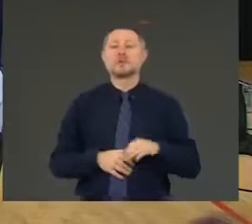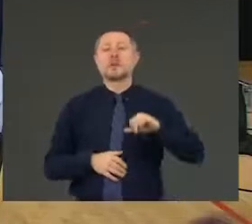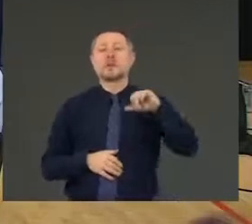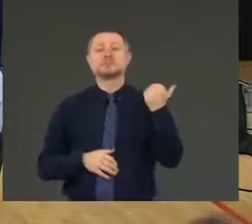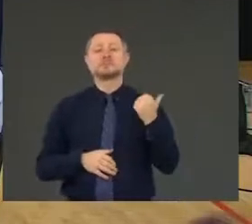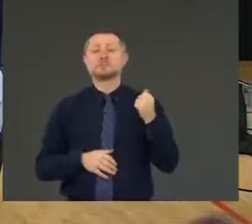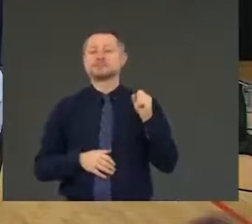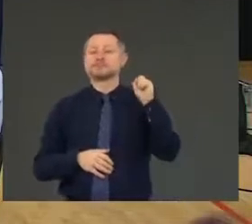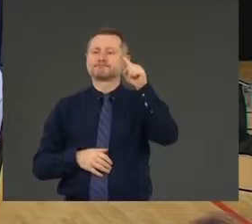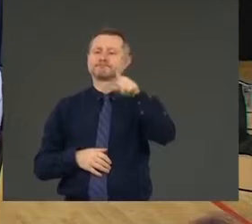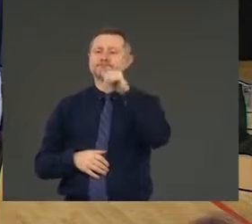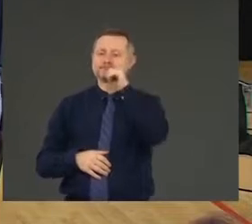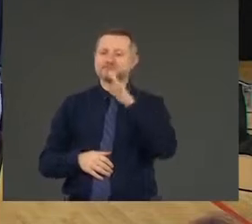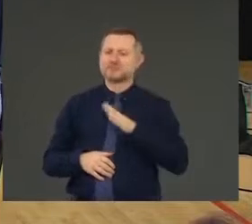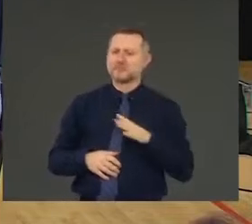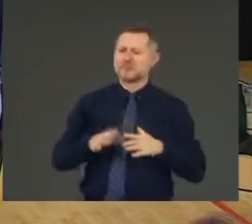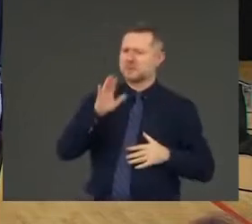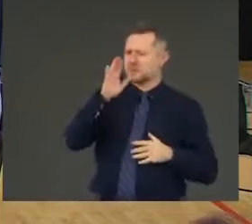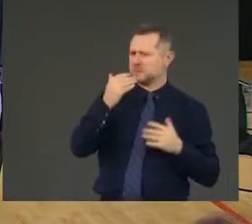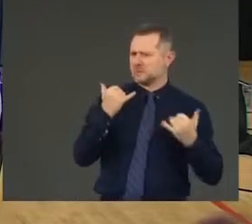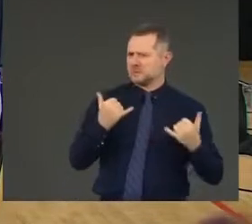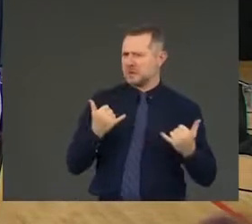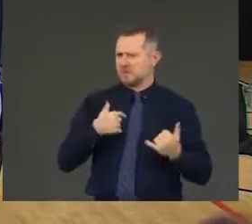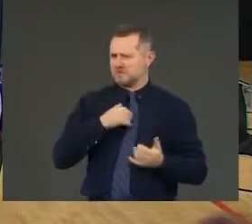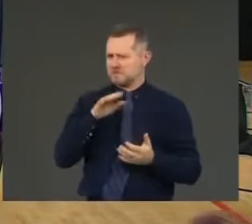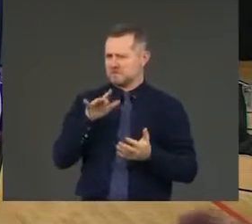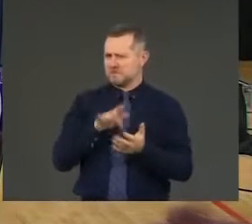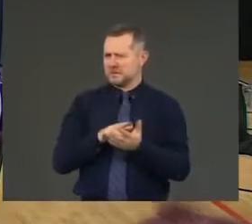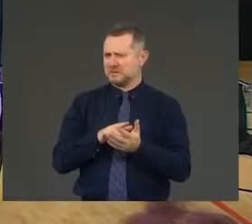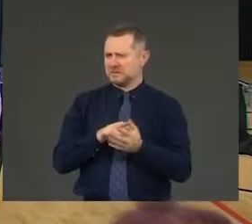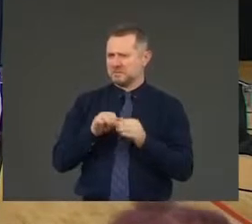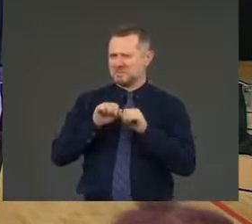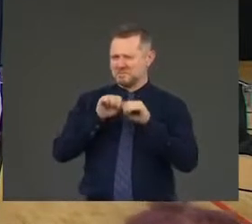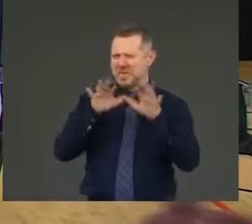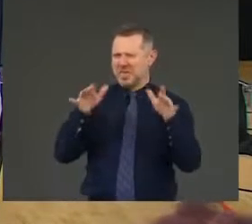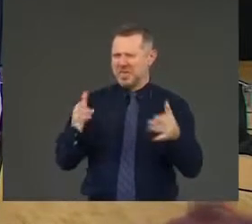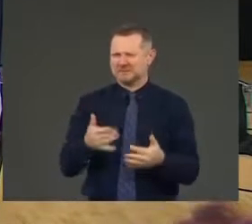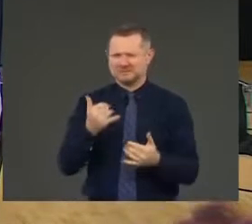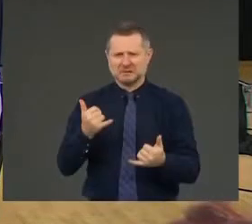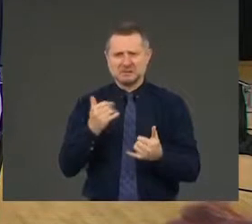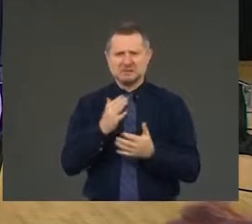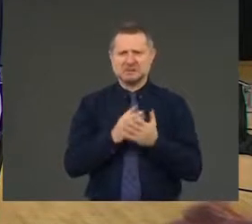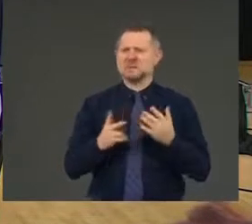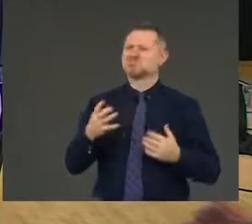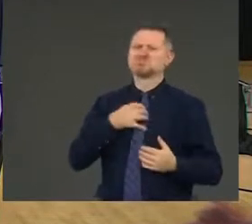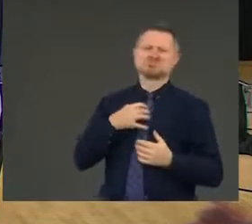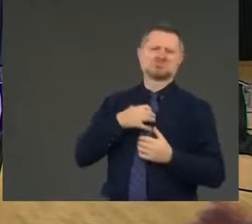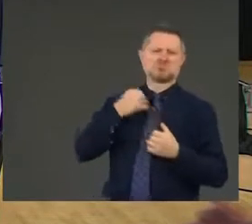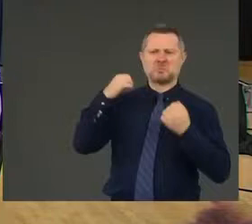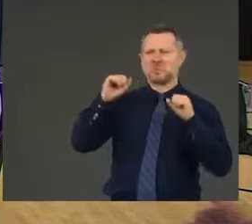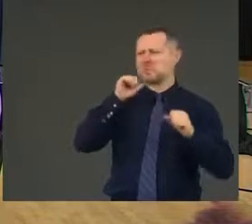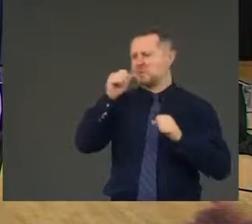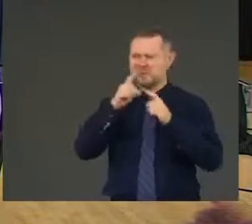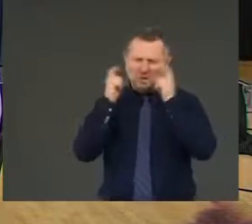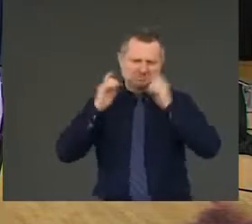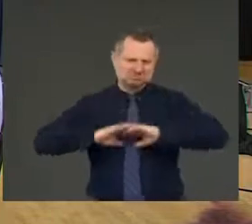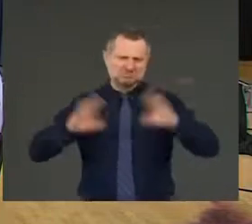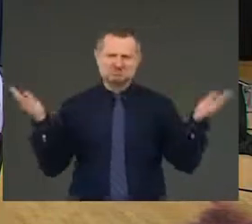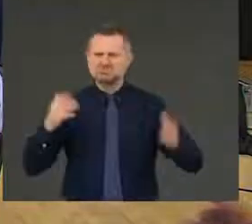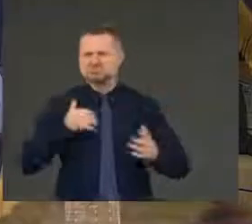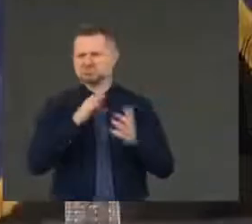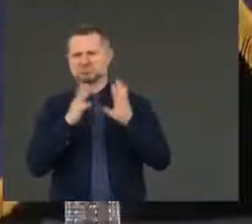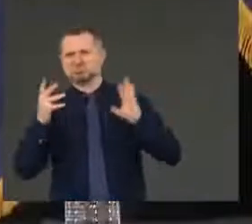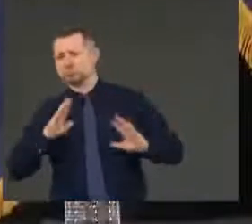So we're still in the midst of the pandemic, of course, and people are out there protesting, they're not wearing masks, they're not social distancing. Does that concern you at all?